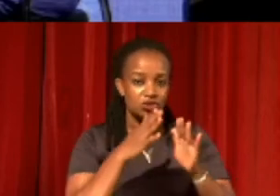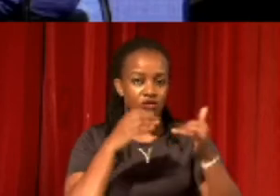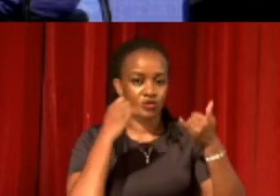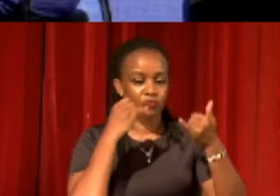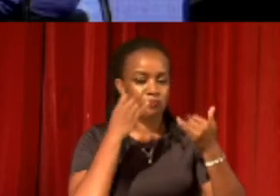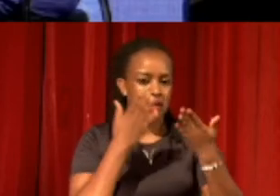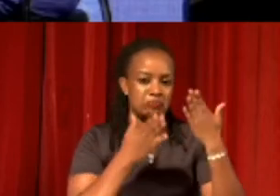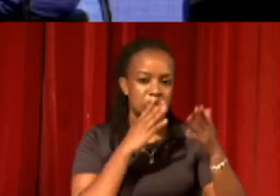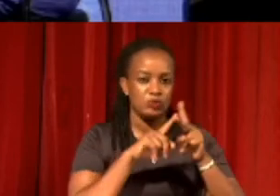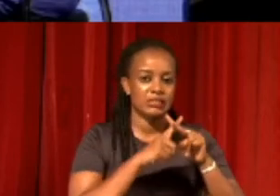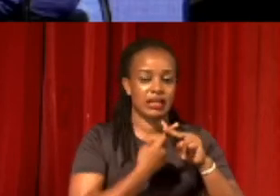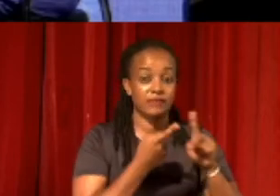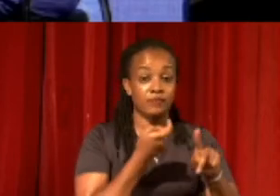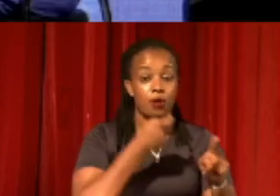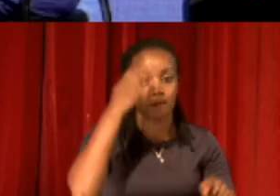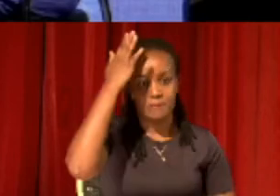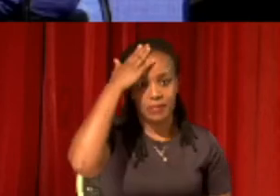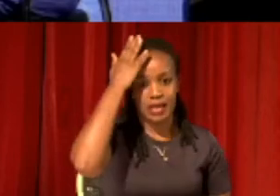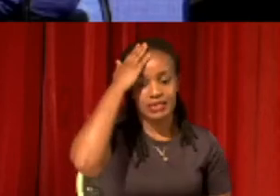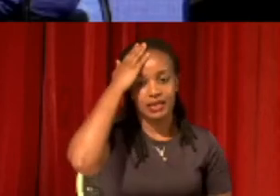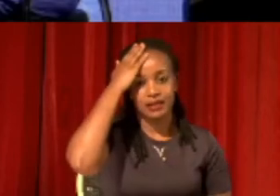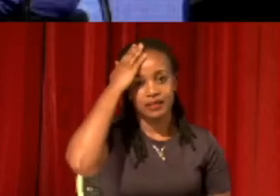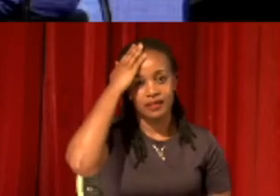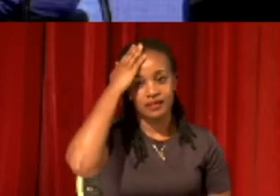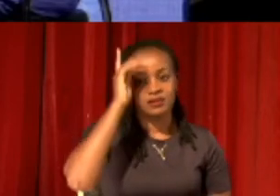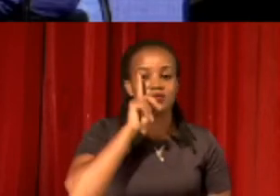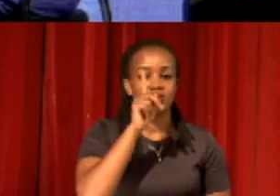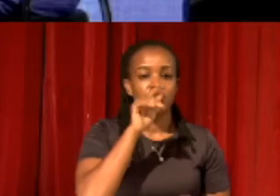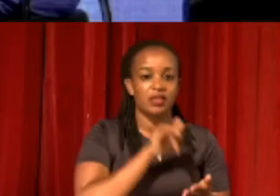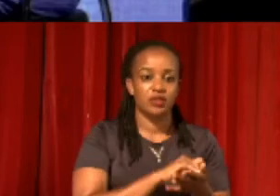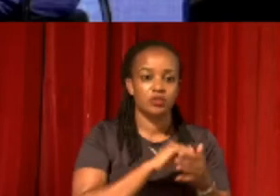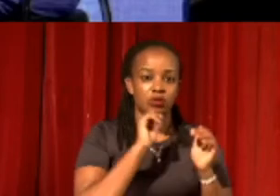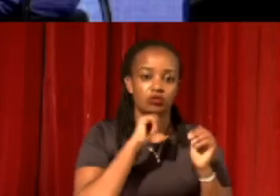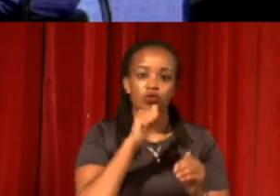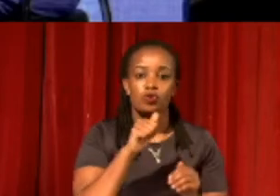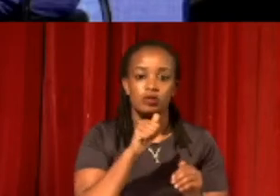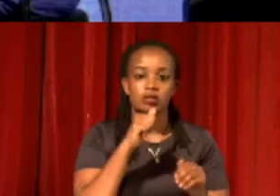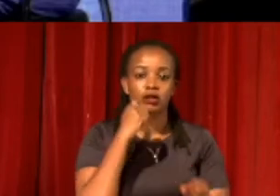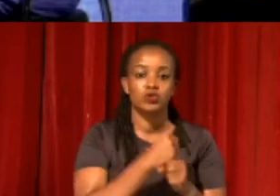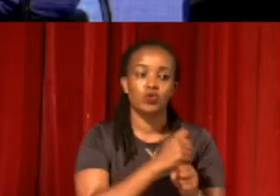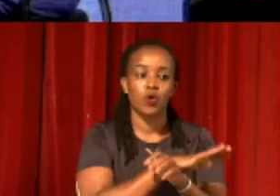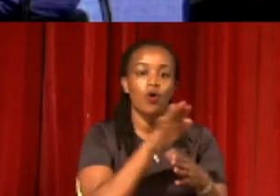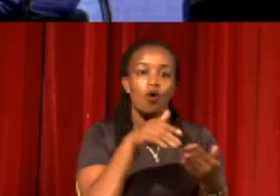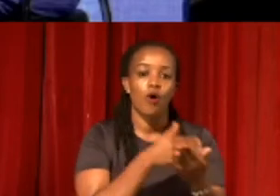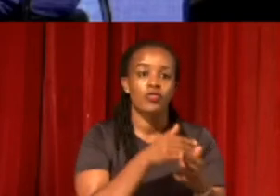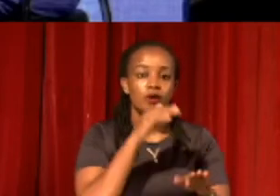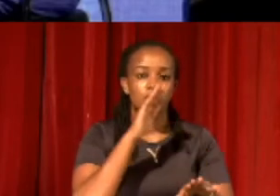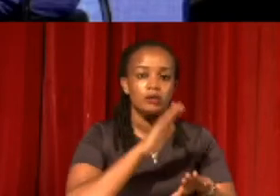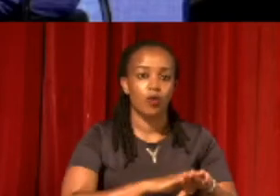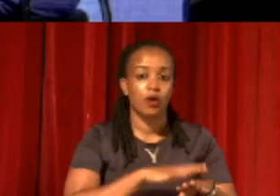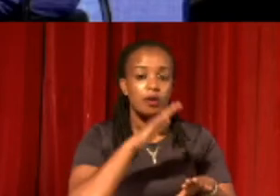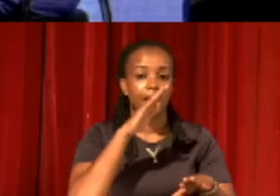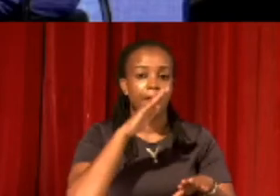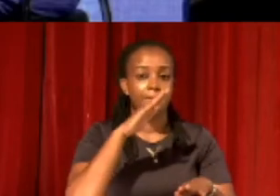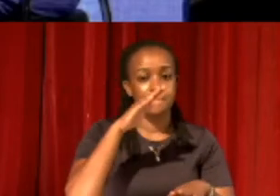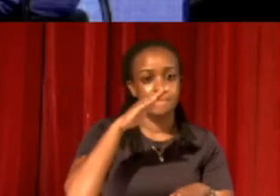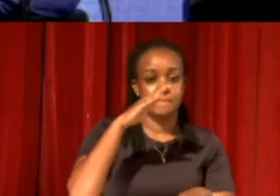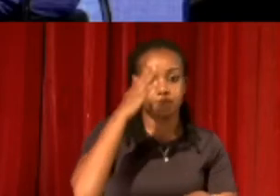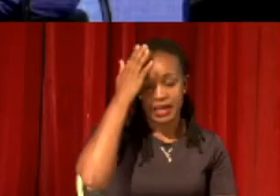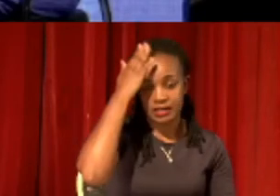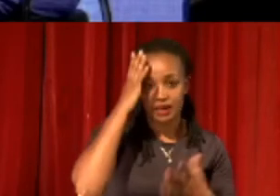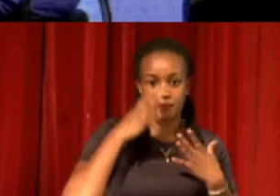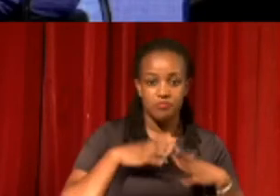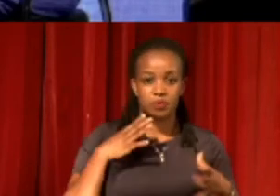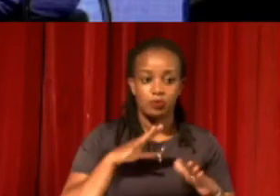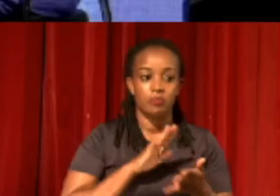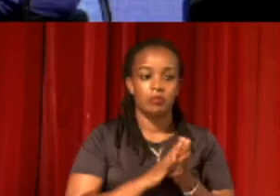From Monday. From Monday. Okay. And we've staggered it so that we don't do all the calls in one day and people get confused. Yes. So on Monday we'll do a call mm-hmm. and we'll